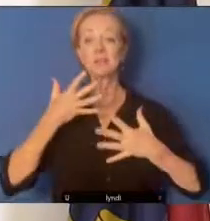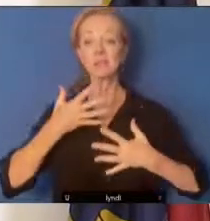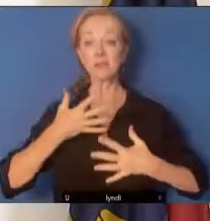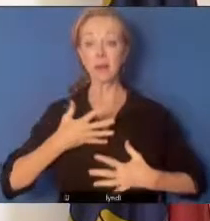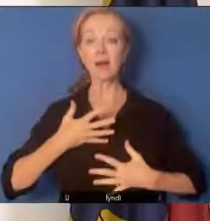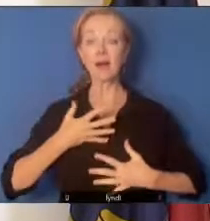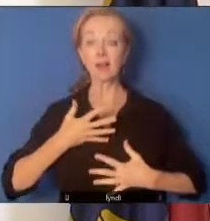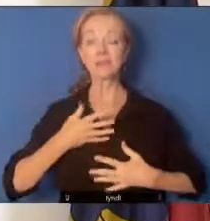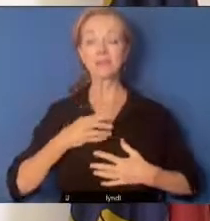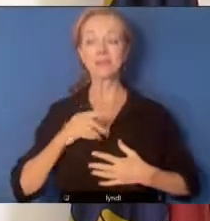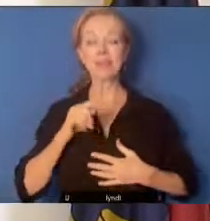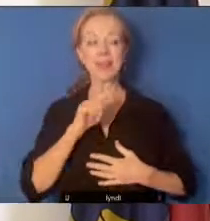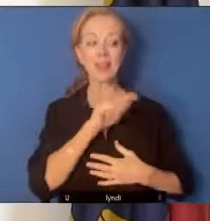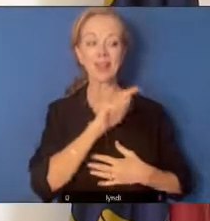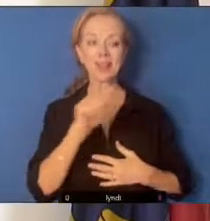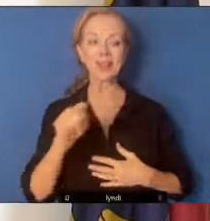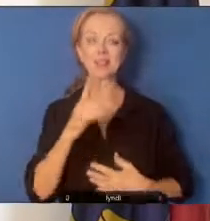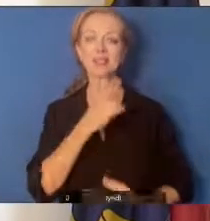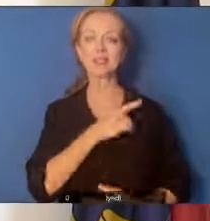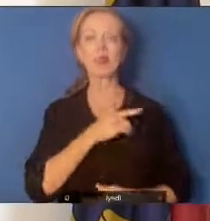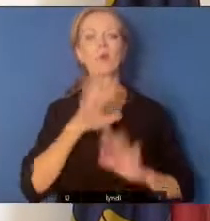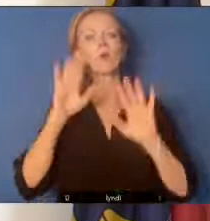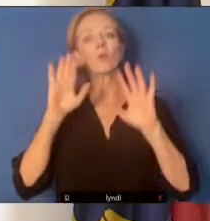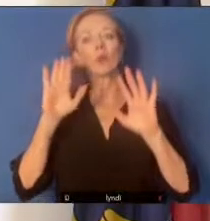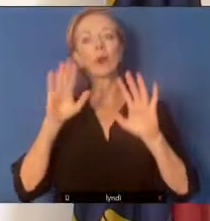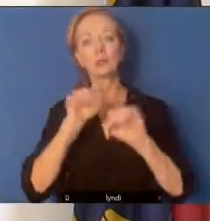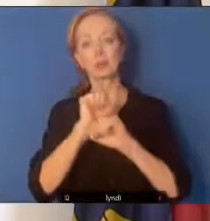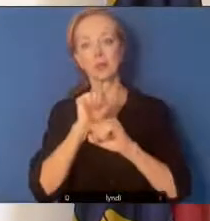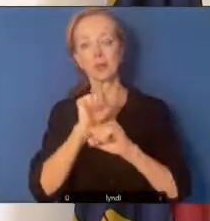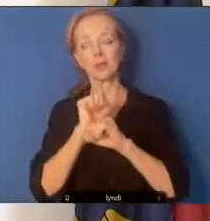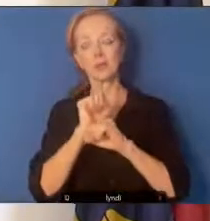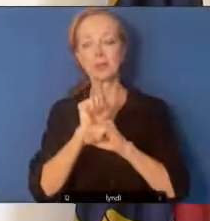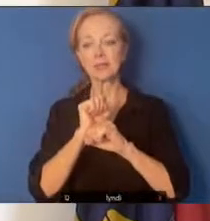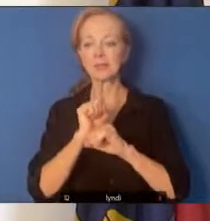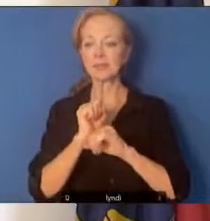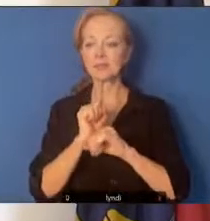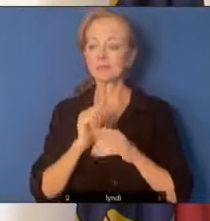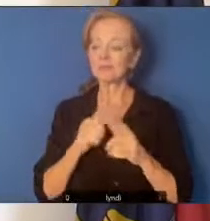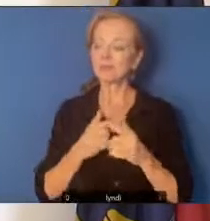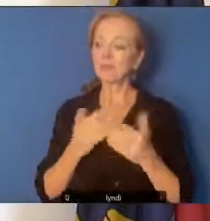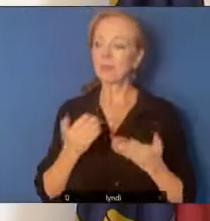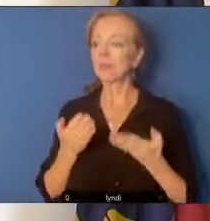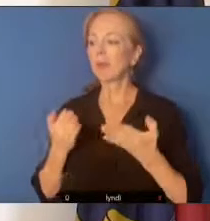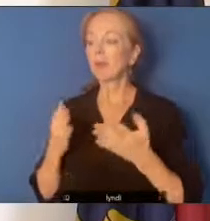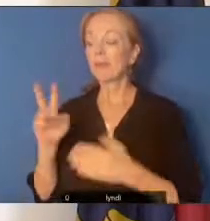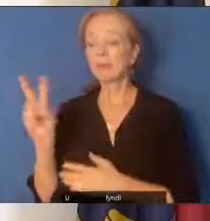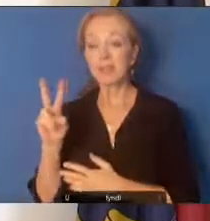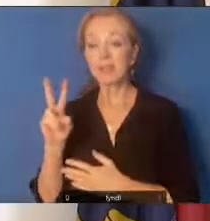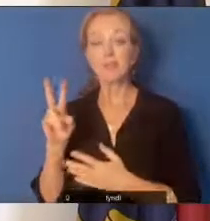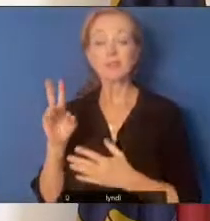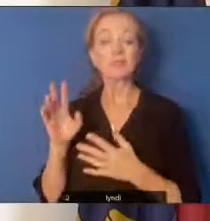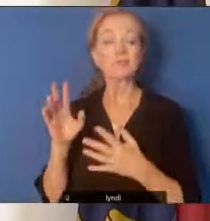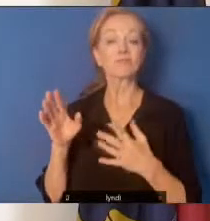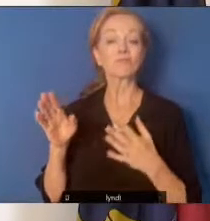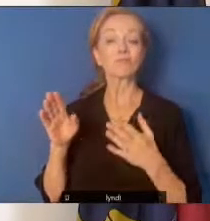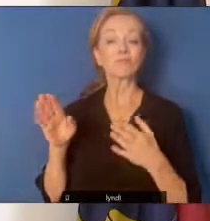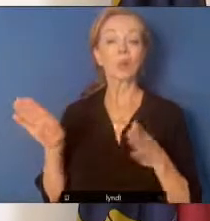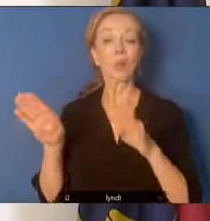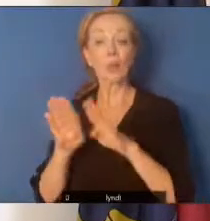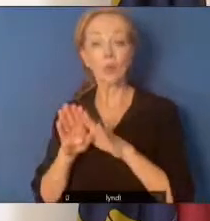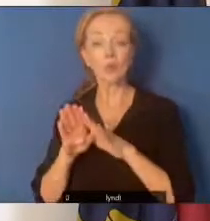these detectives did a fantastic work to give the victims closure, to give the families closure of these